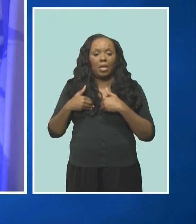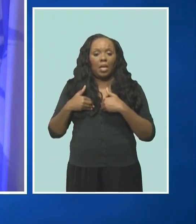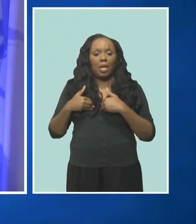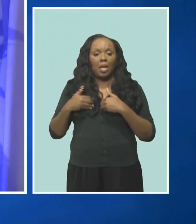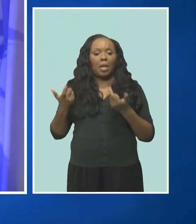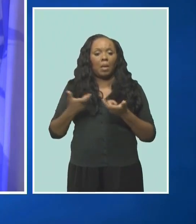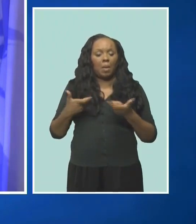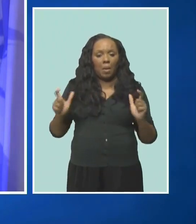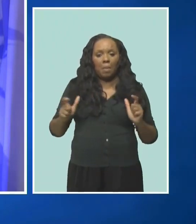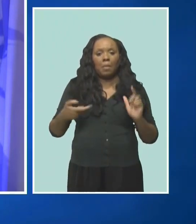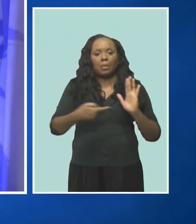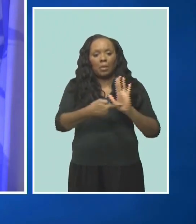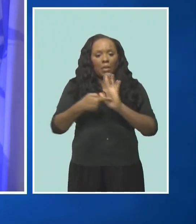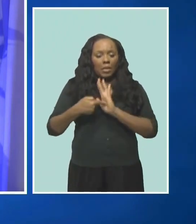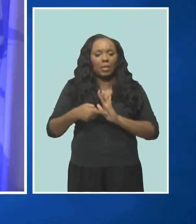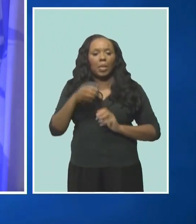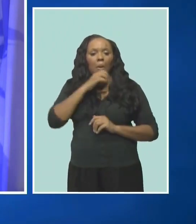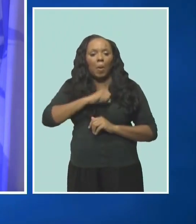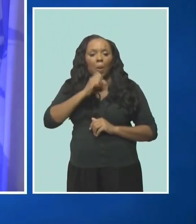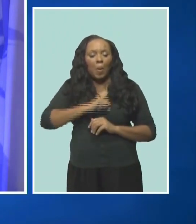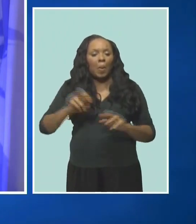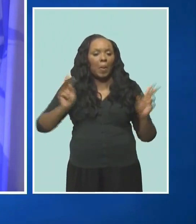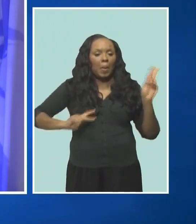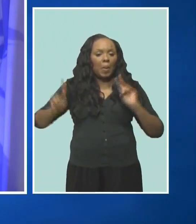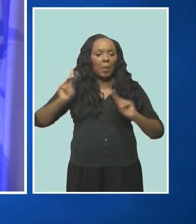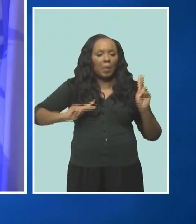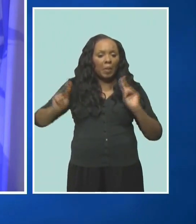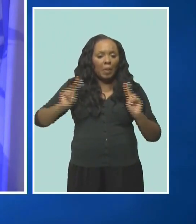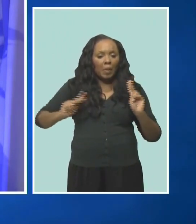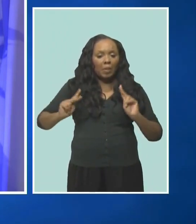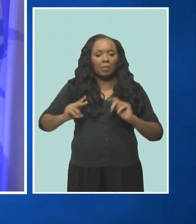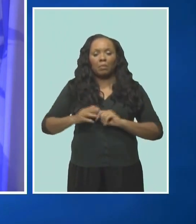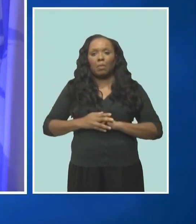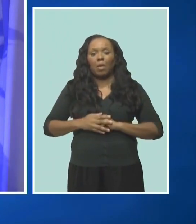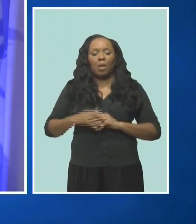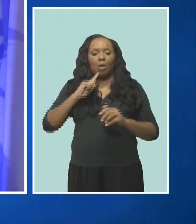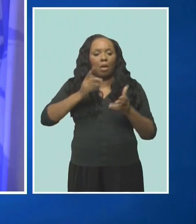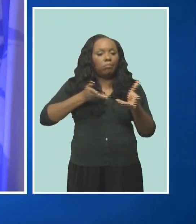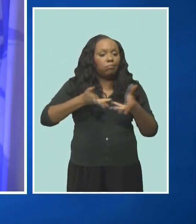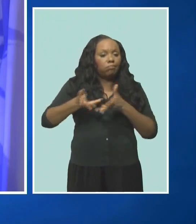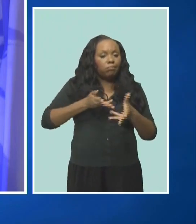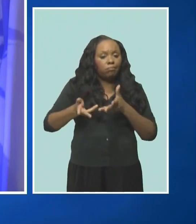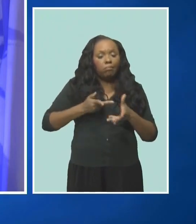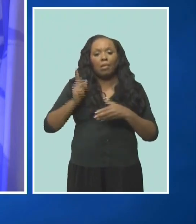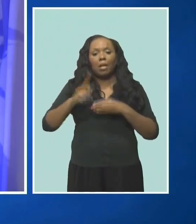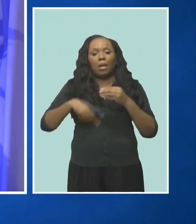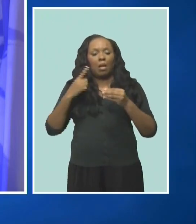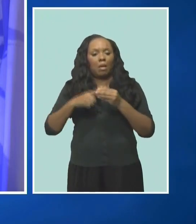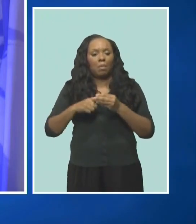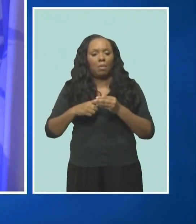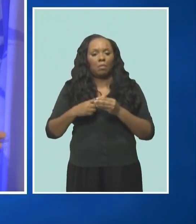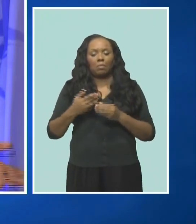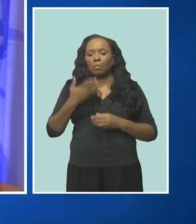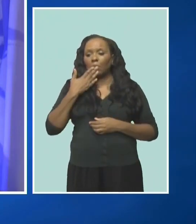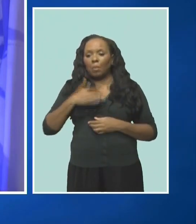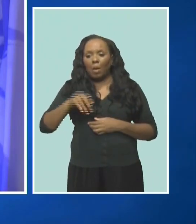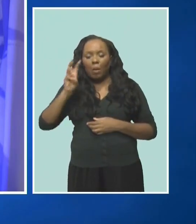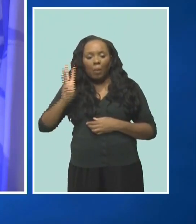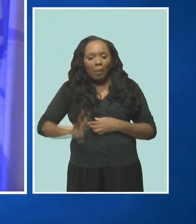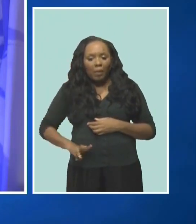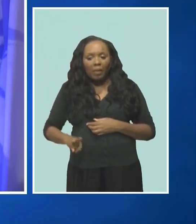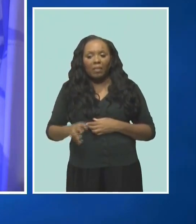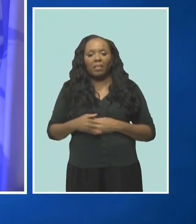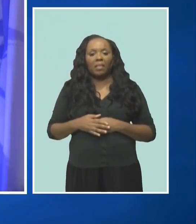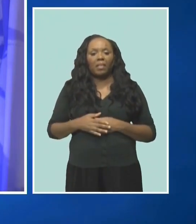the elderly folks, or should I say the seniors, that's the right word, the seniors, you know, they engaged us in conversations about how the bad weather would have treated them over the